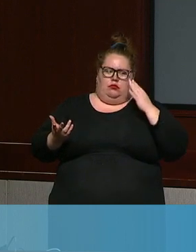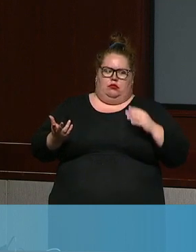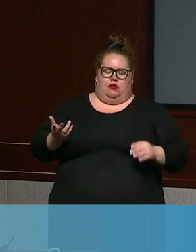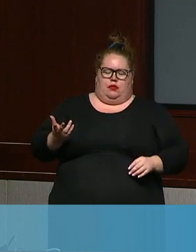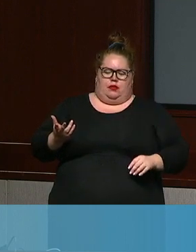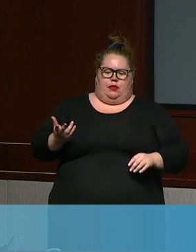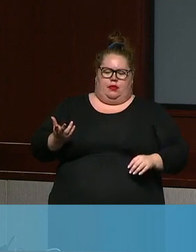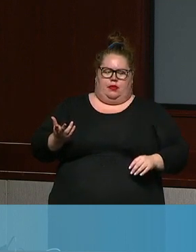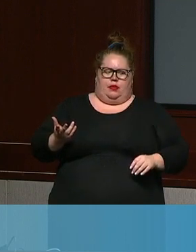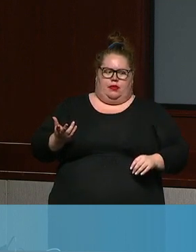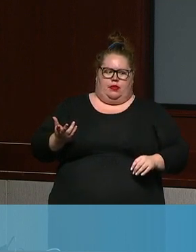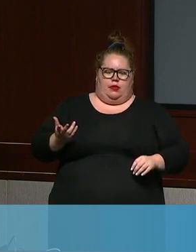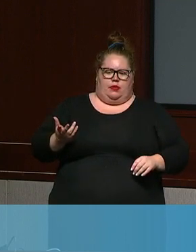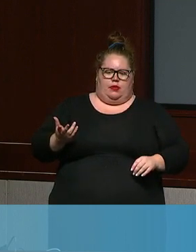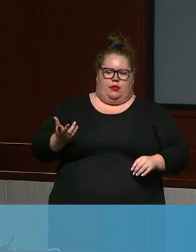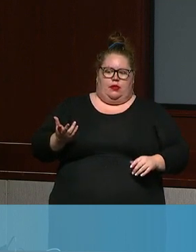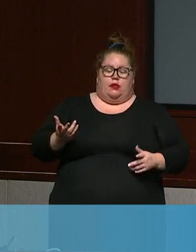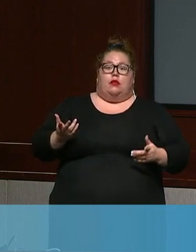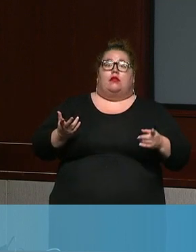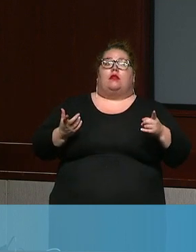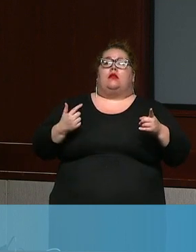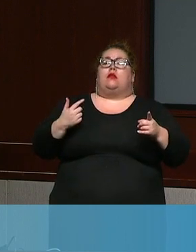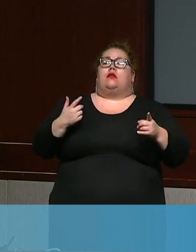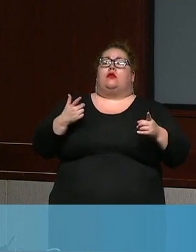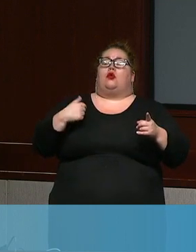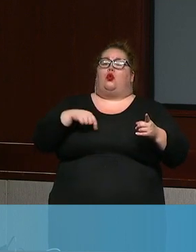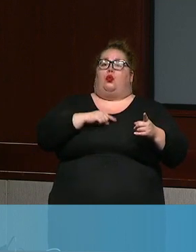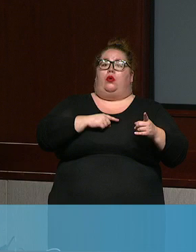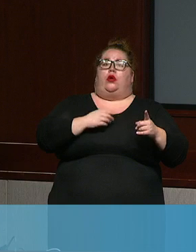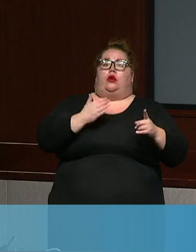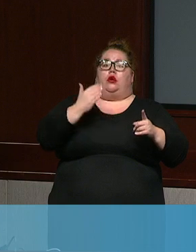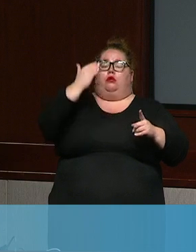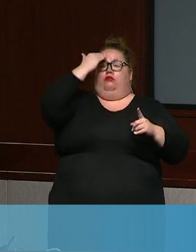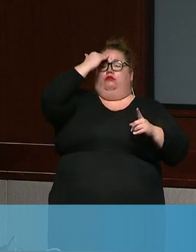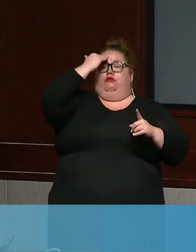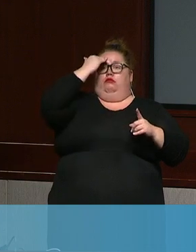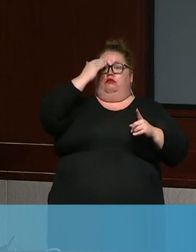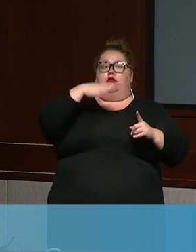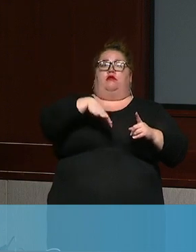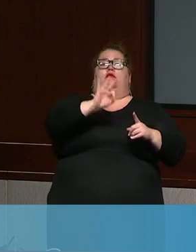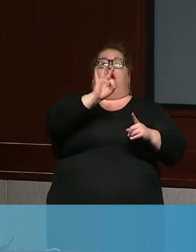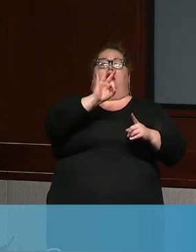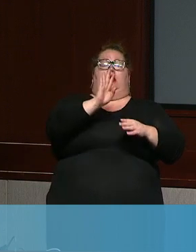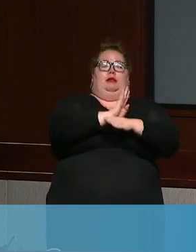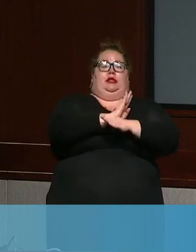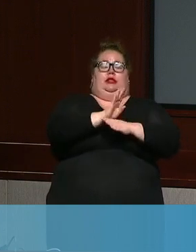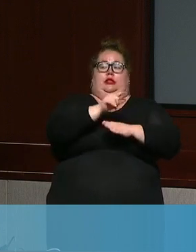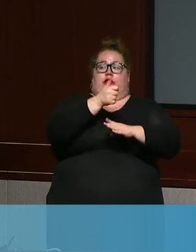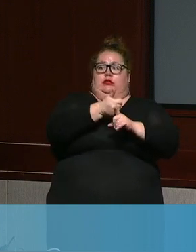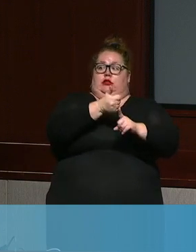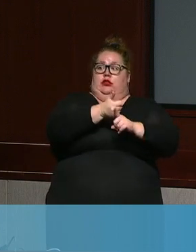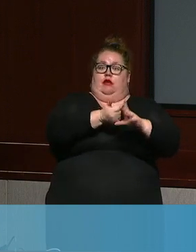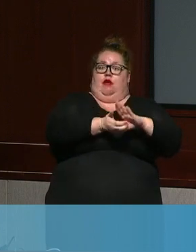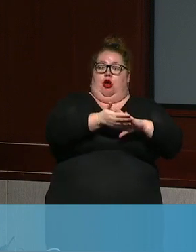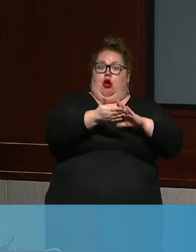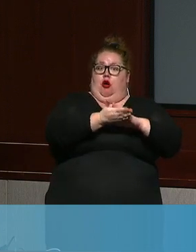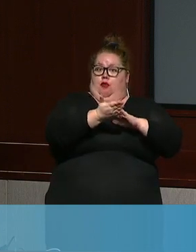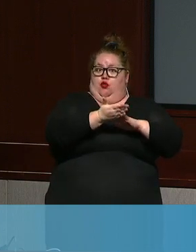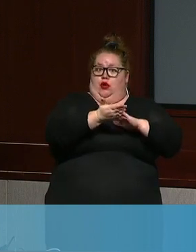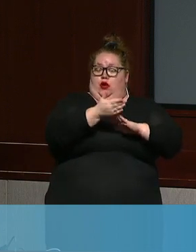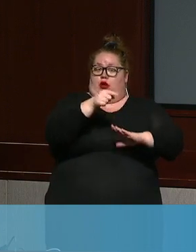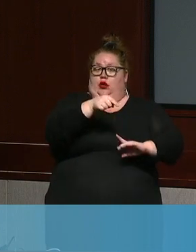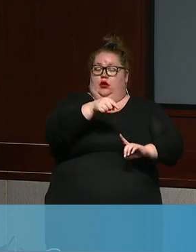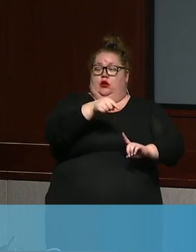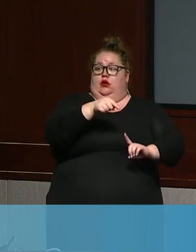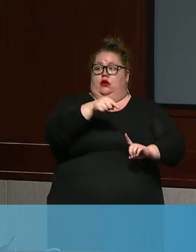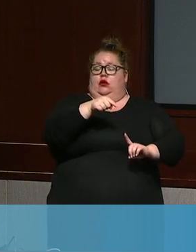when we find out that a business is operating, whether we see it ourselves or it is one of the hundreds of